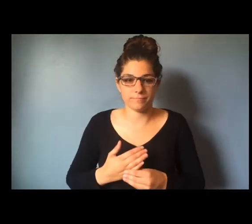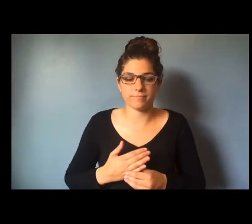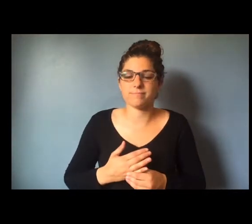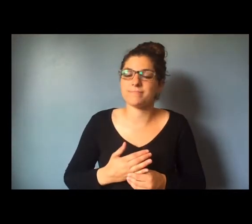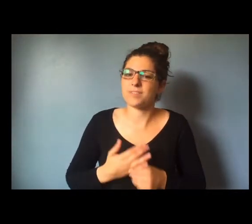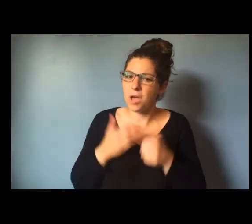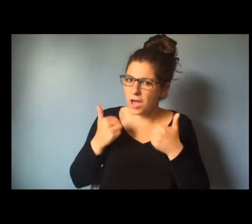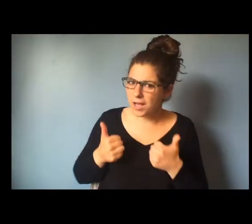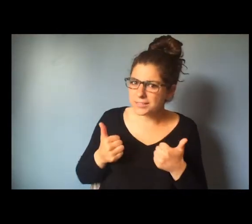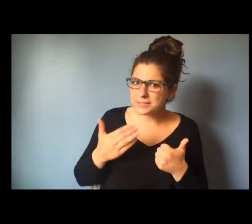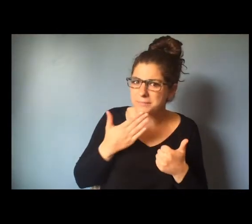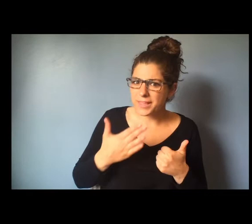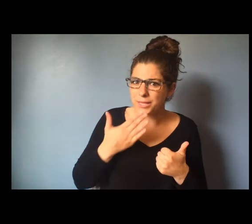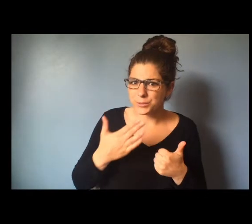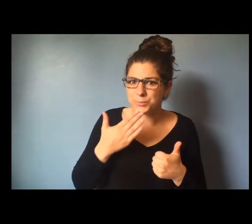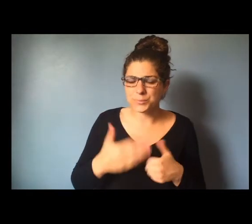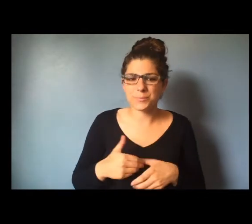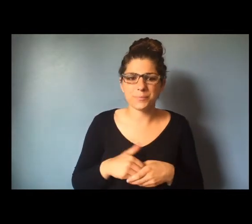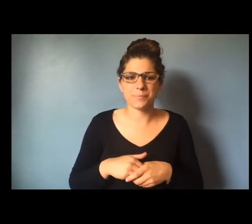Awesome, thanks.